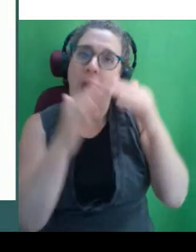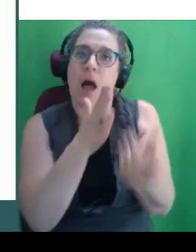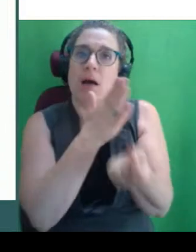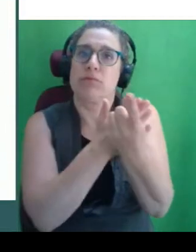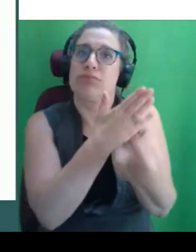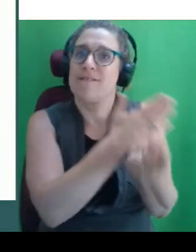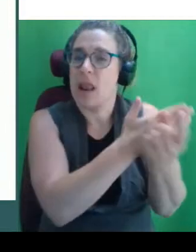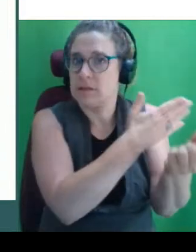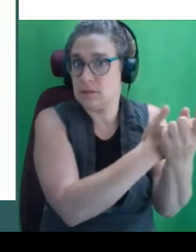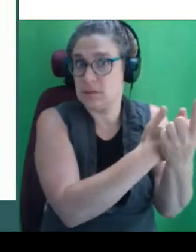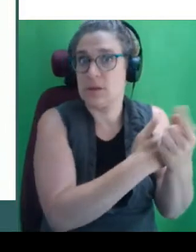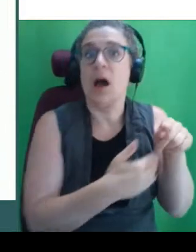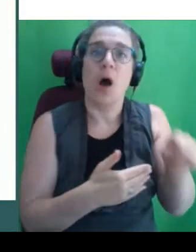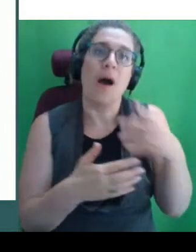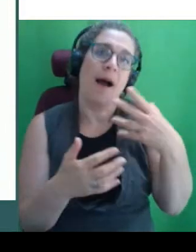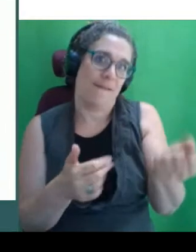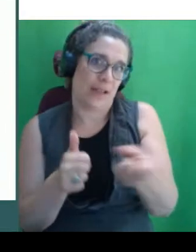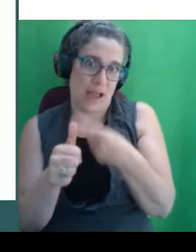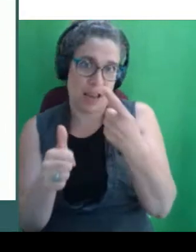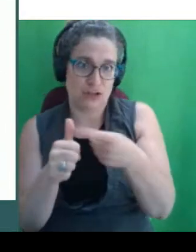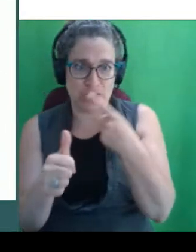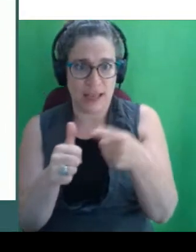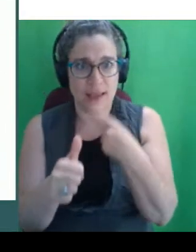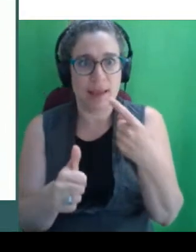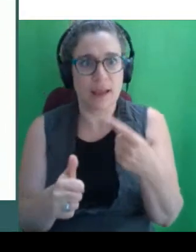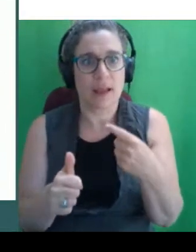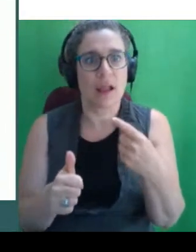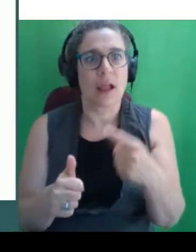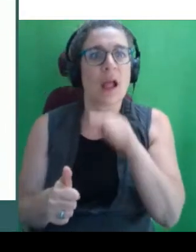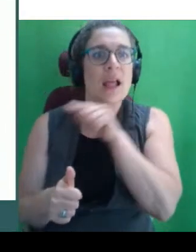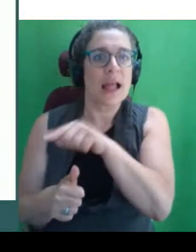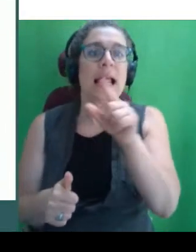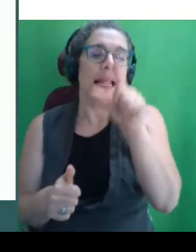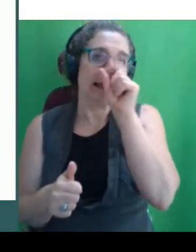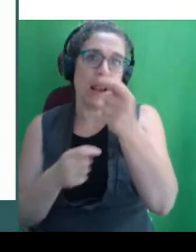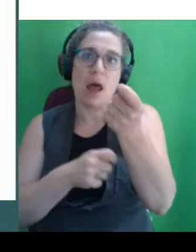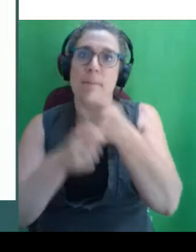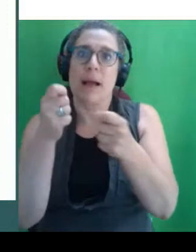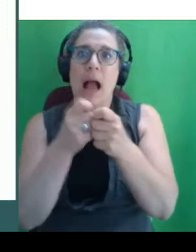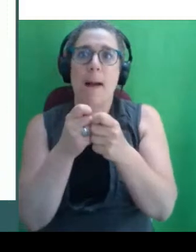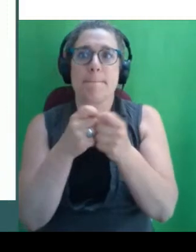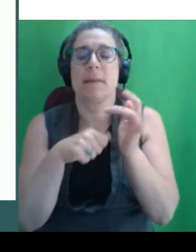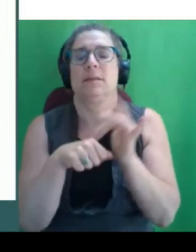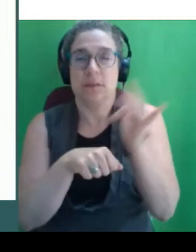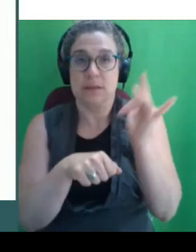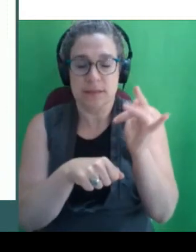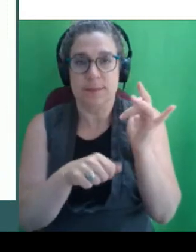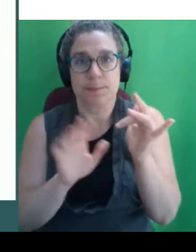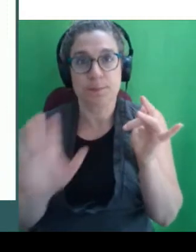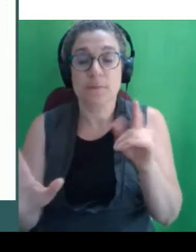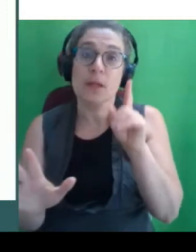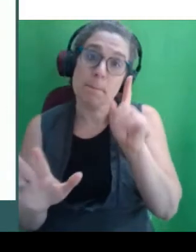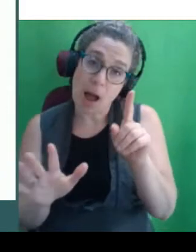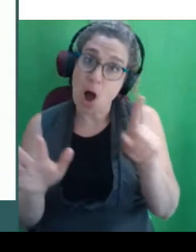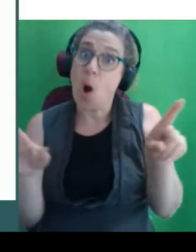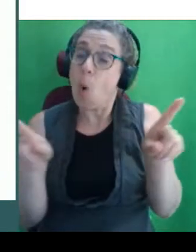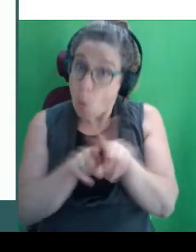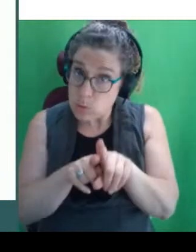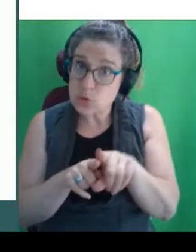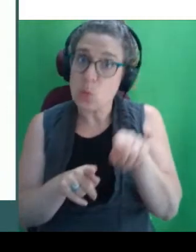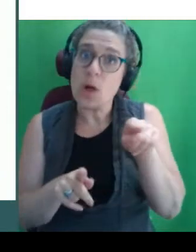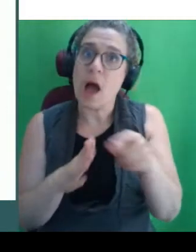of having allergy, and they can become sensitized. But this process can also happen to people who are